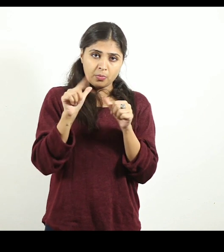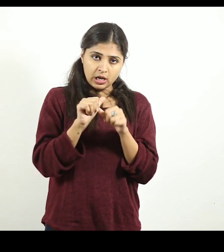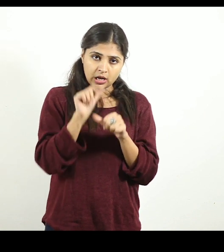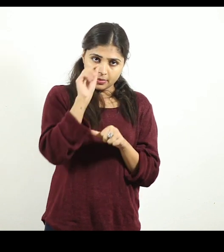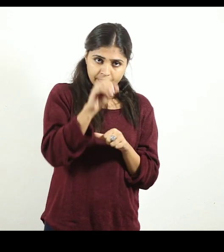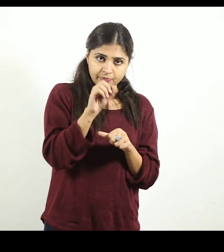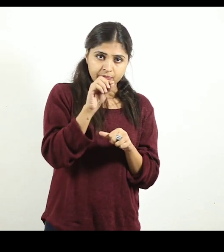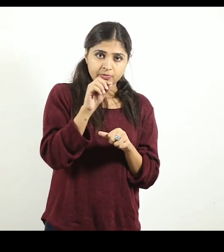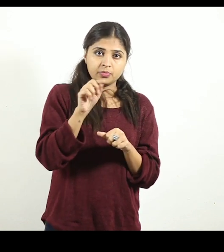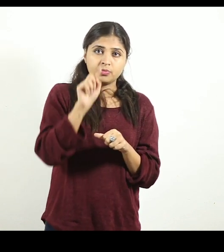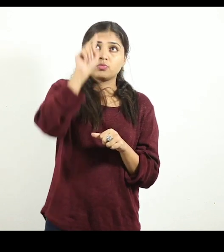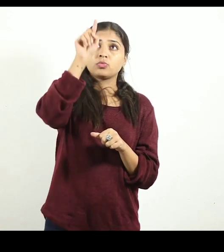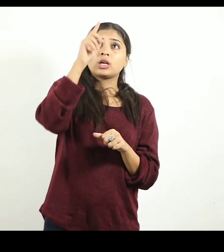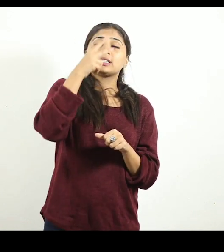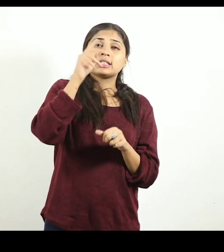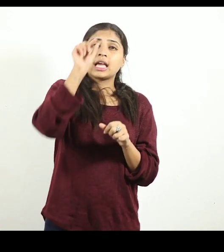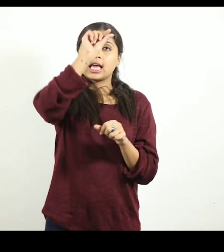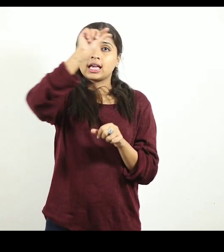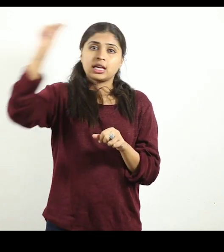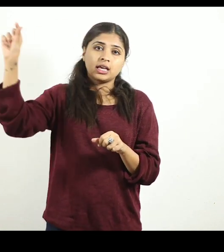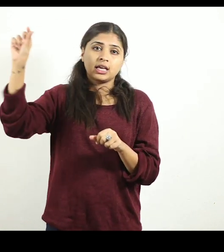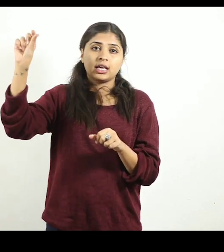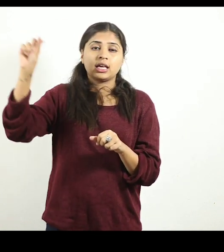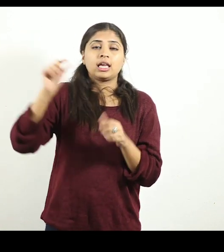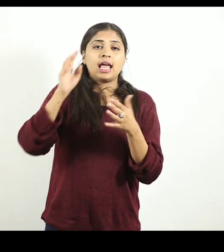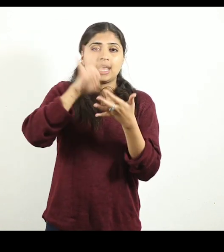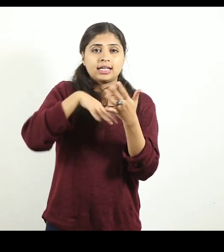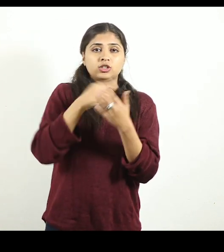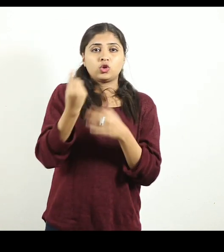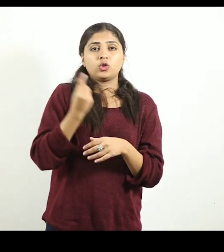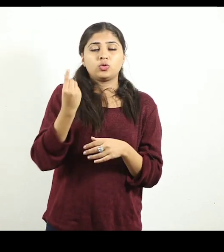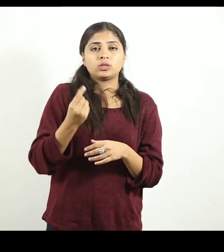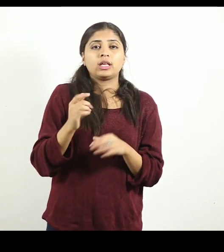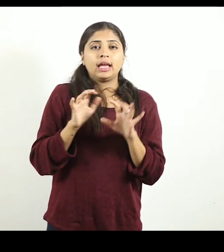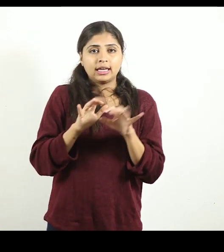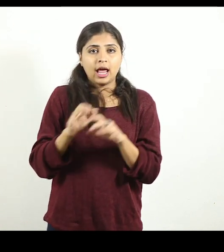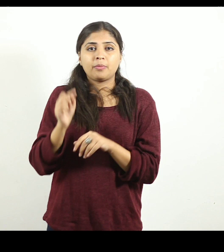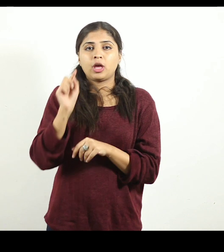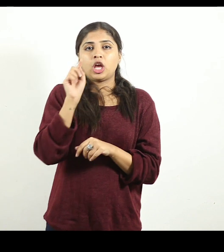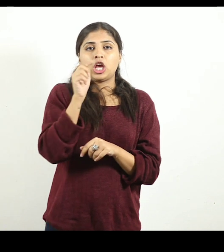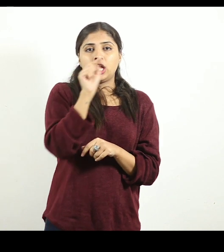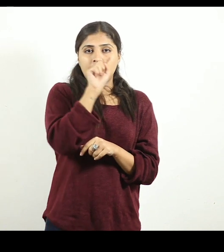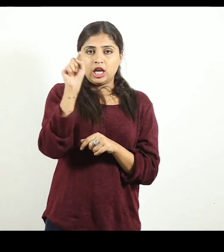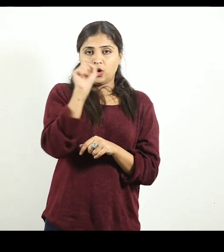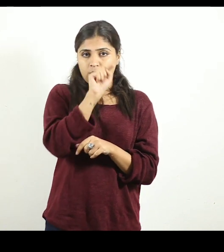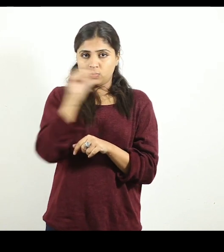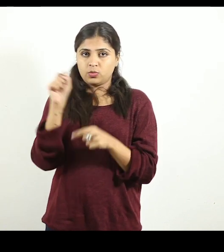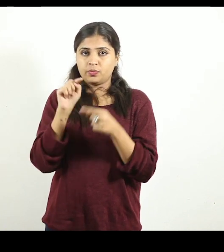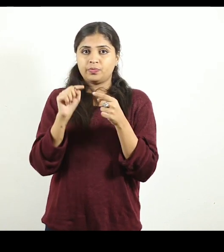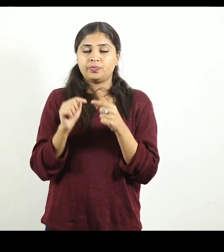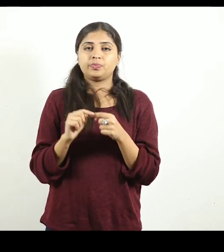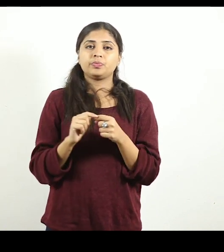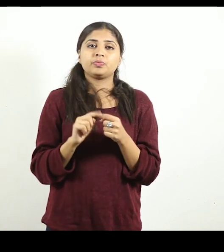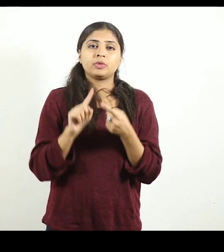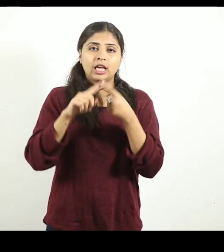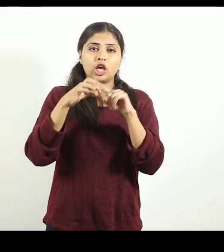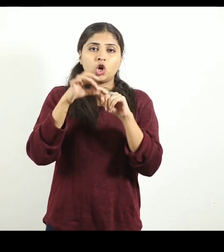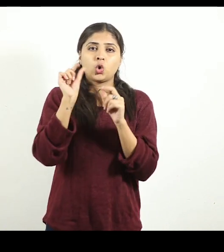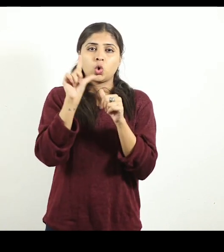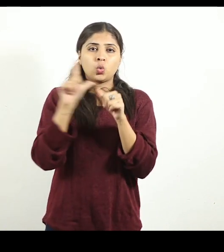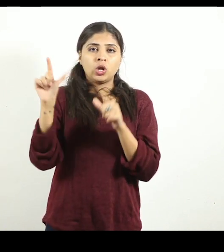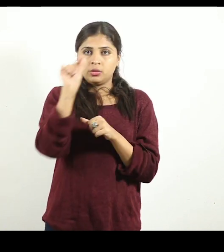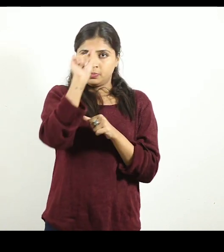use, type equals to bracket equals sign bracket close. Click on the first cell you want in the